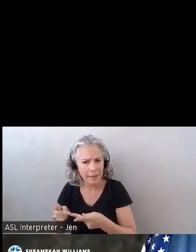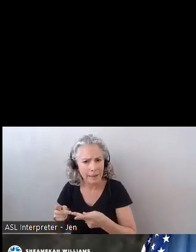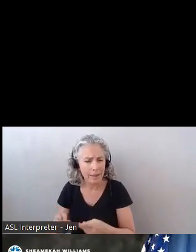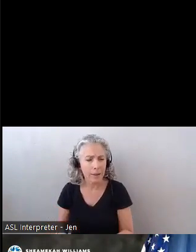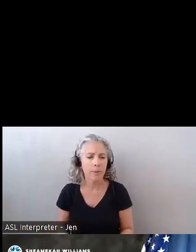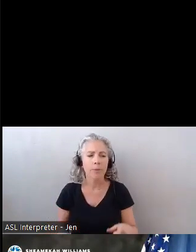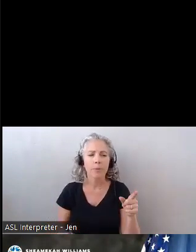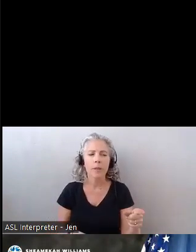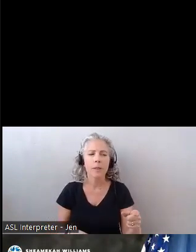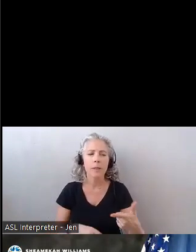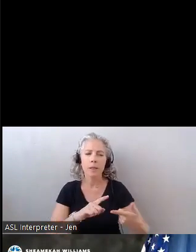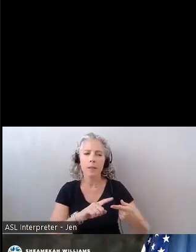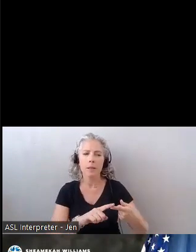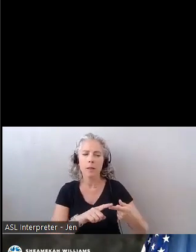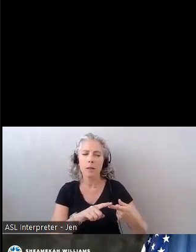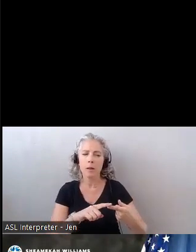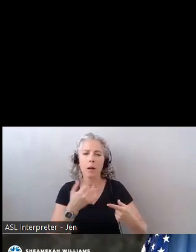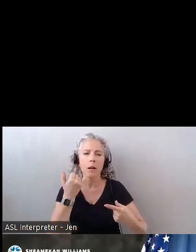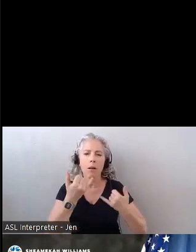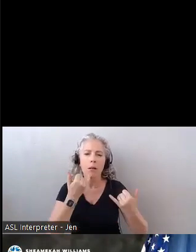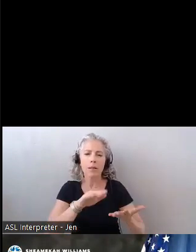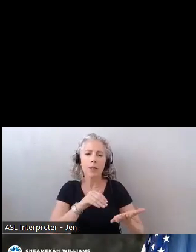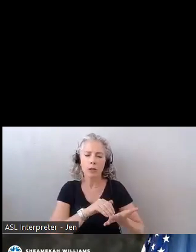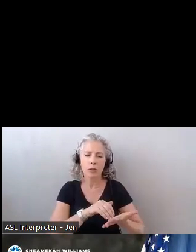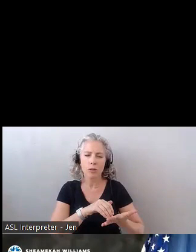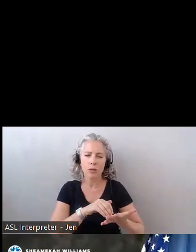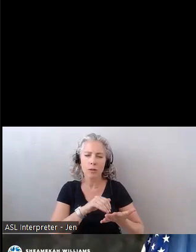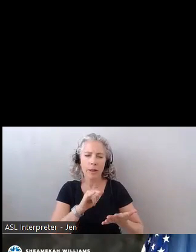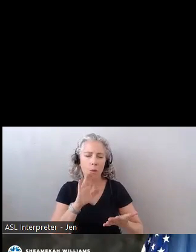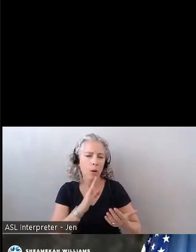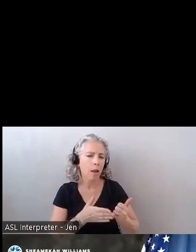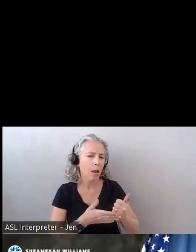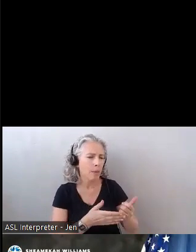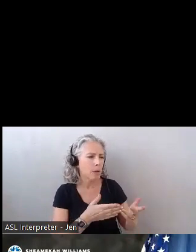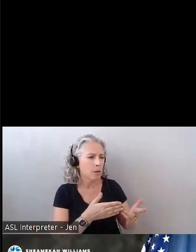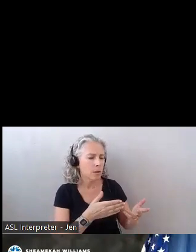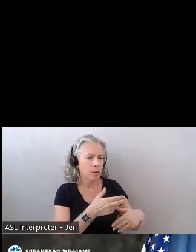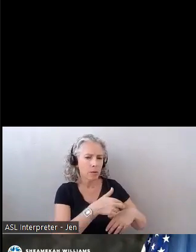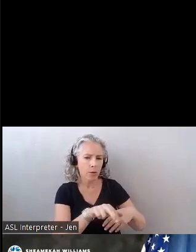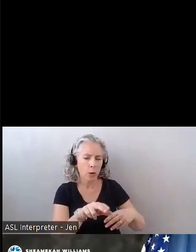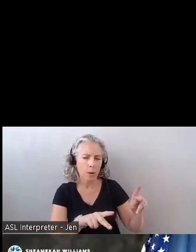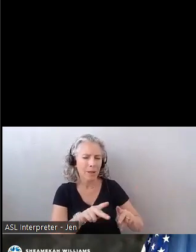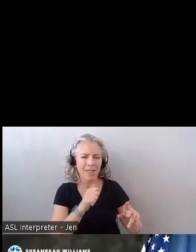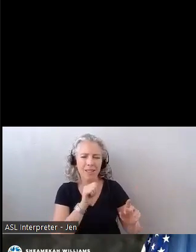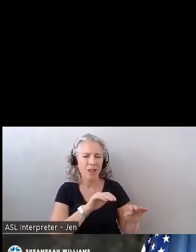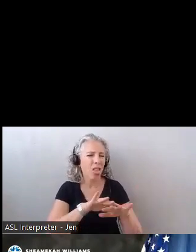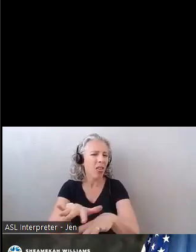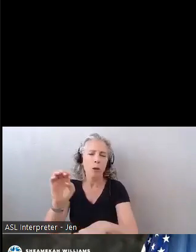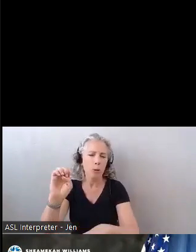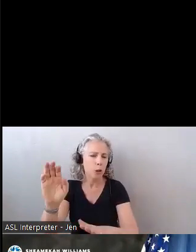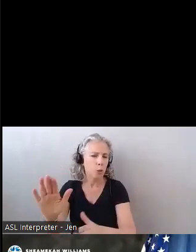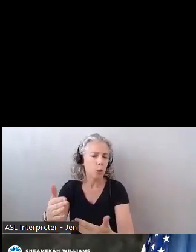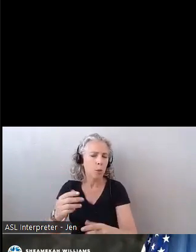to respond to call centers, would really be a point in helping to direct families away from emergency rooms and those